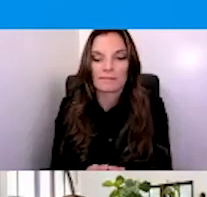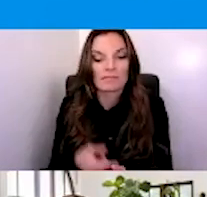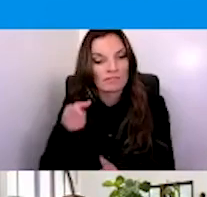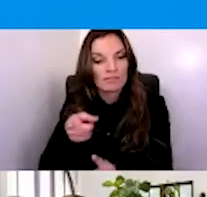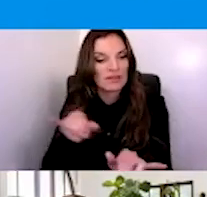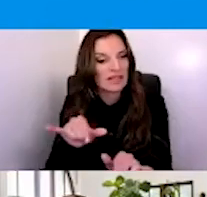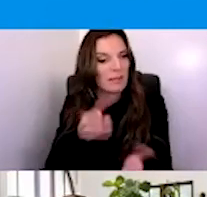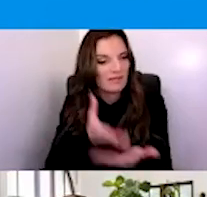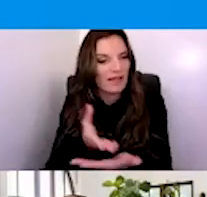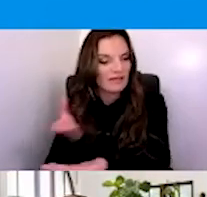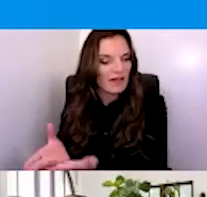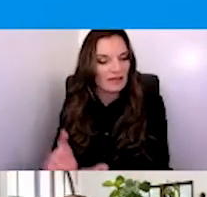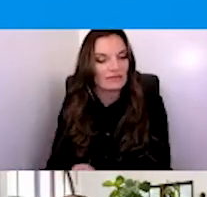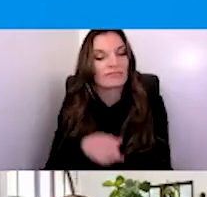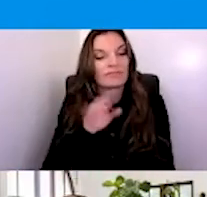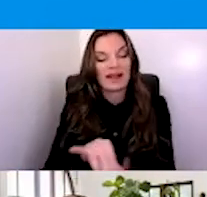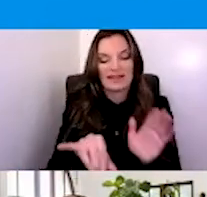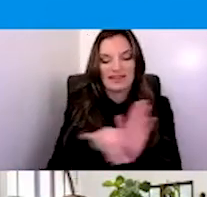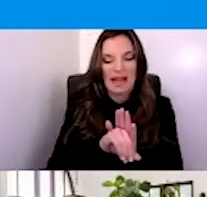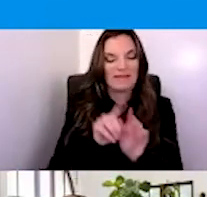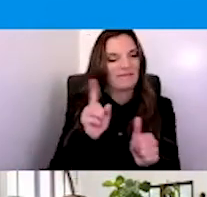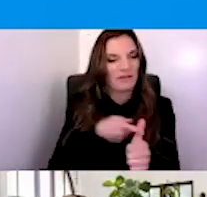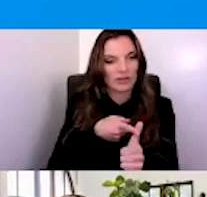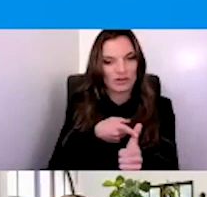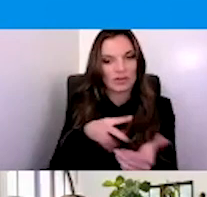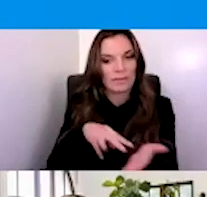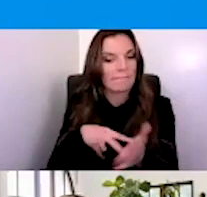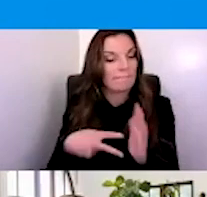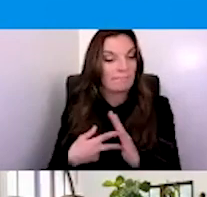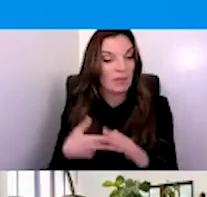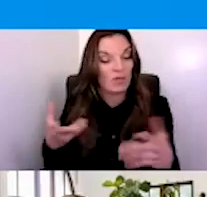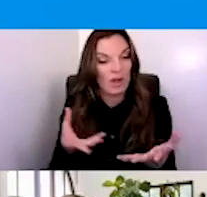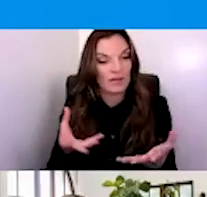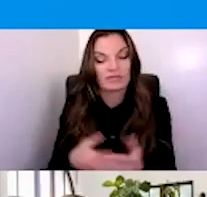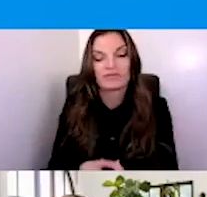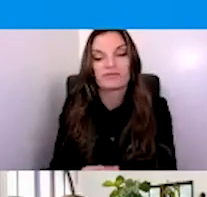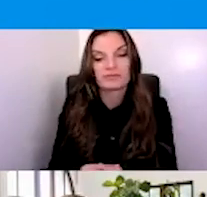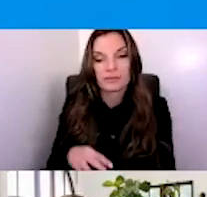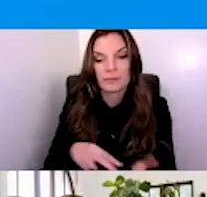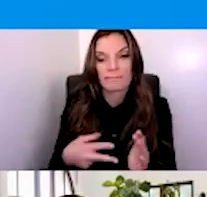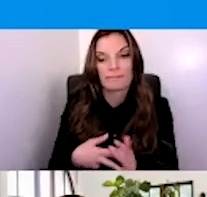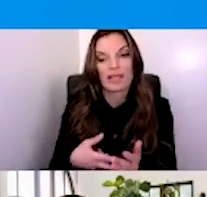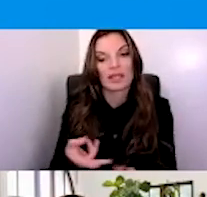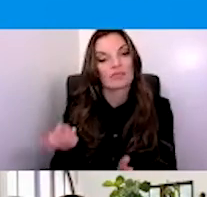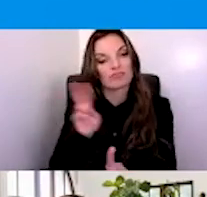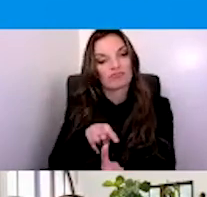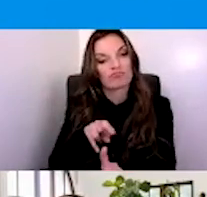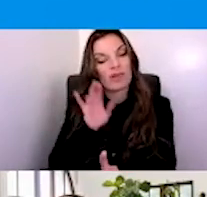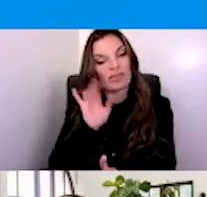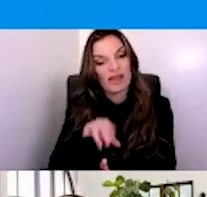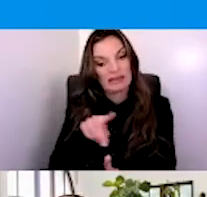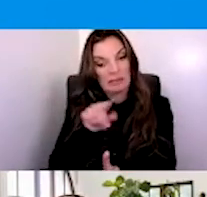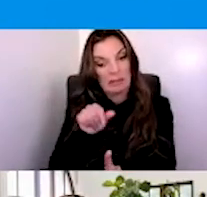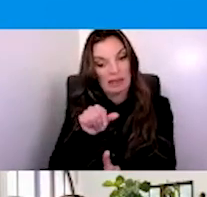affirm is identity first language. So in that case, you see disability as an integral part of who